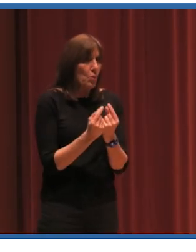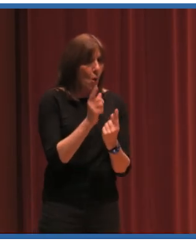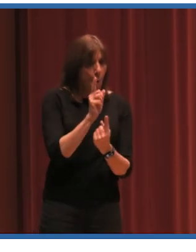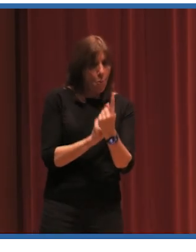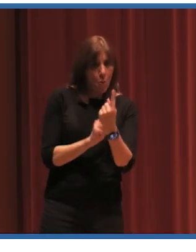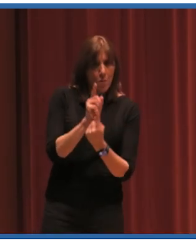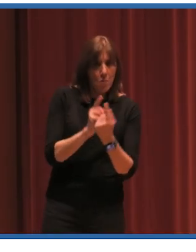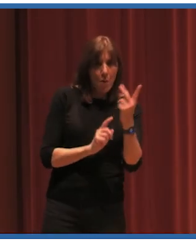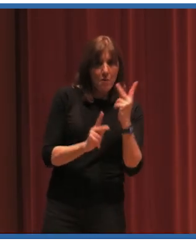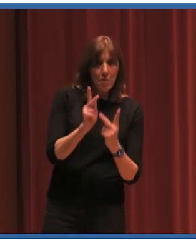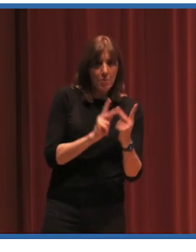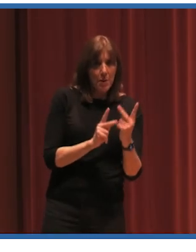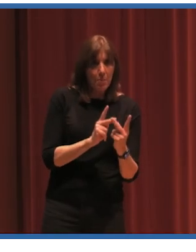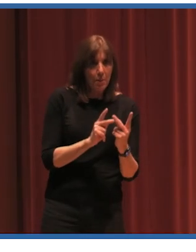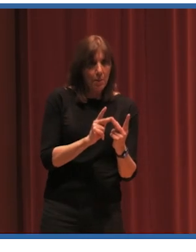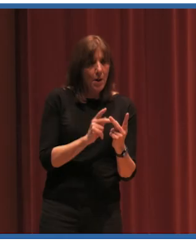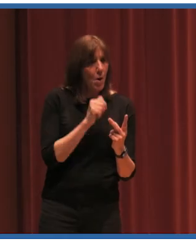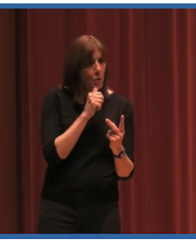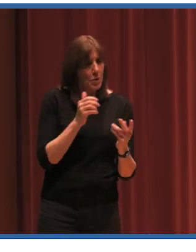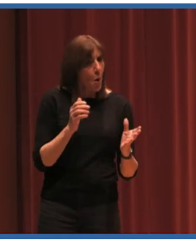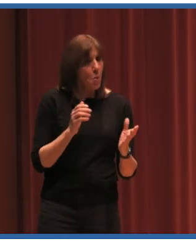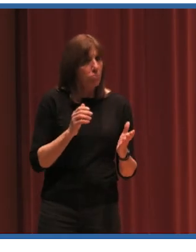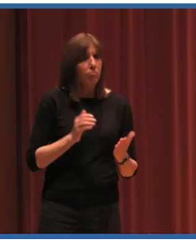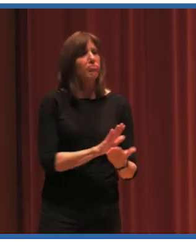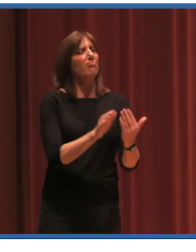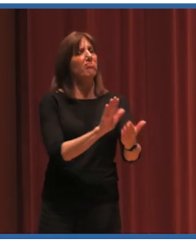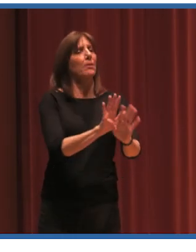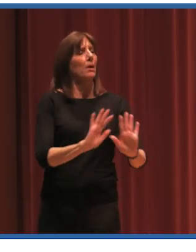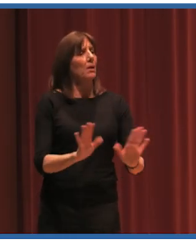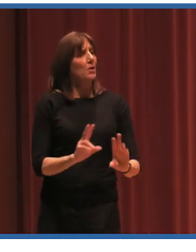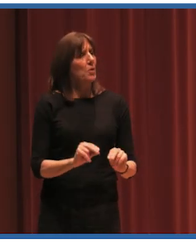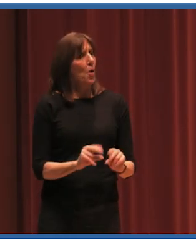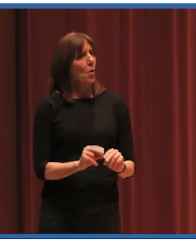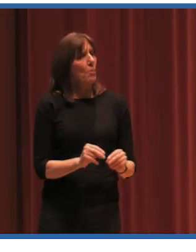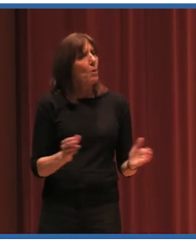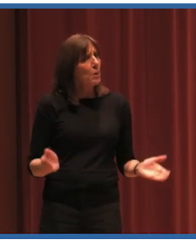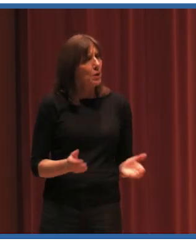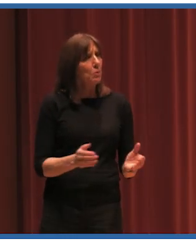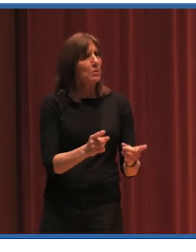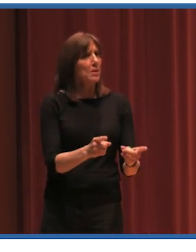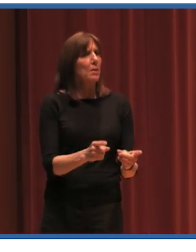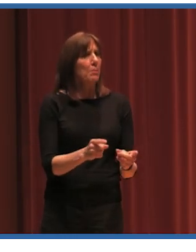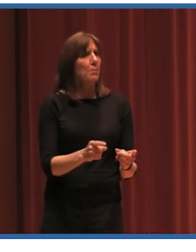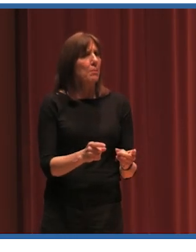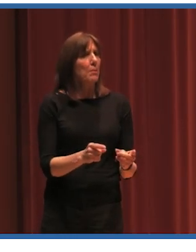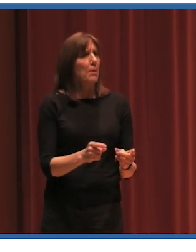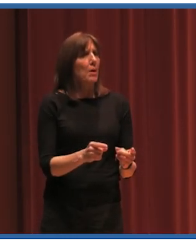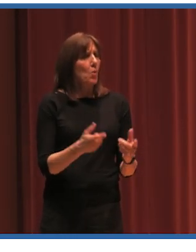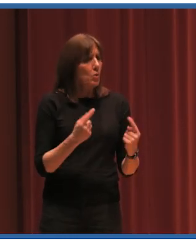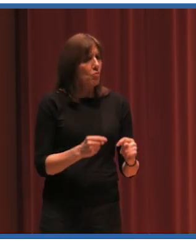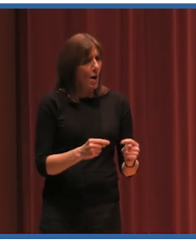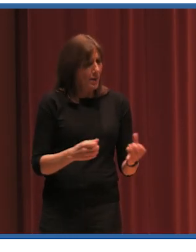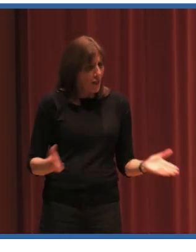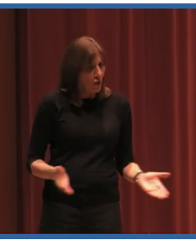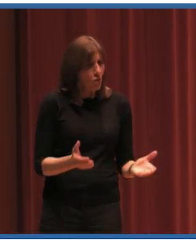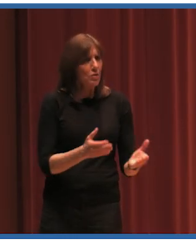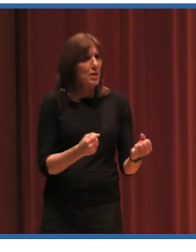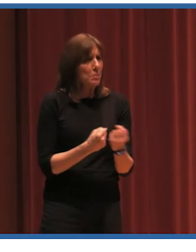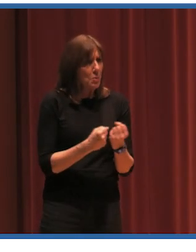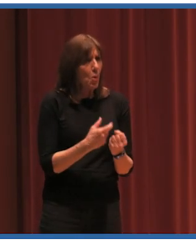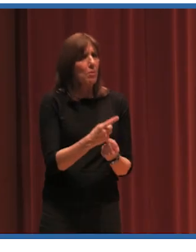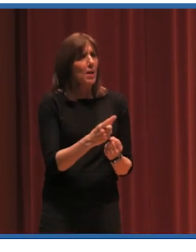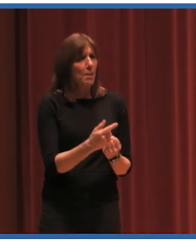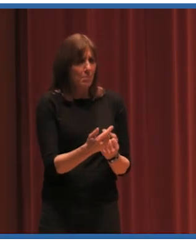we identify them. We don't push into their space. We don't have a lot in our group, but we kind of stretch ourselves thin to show up